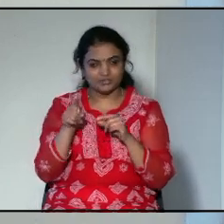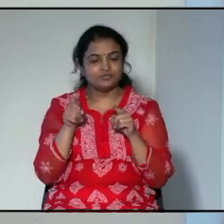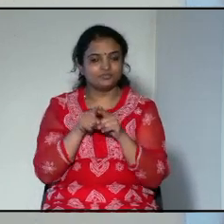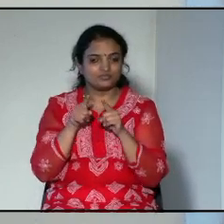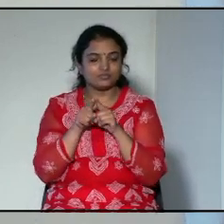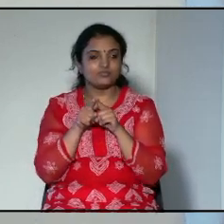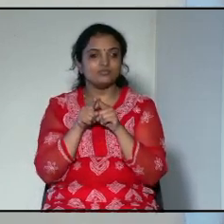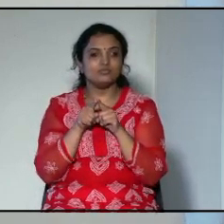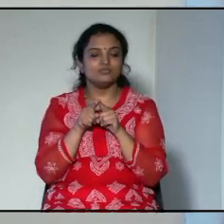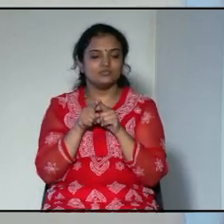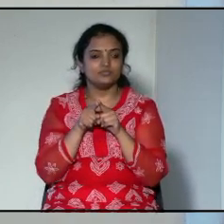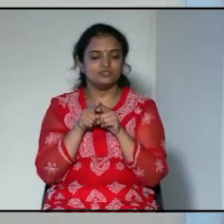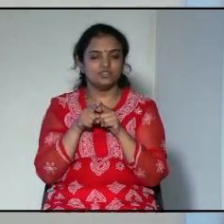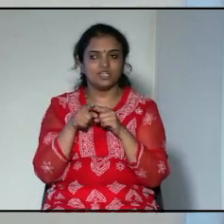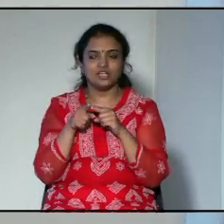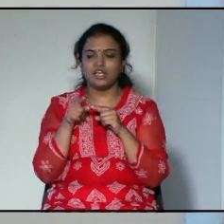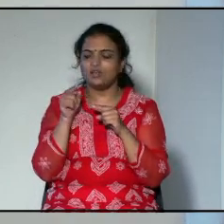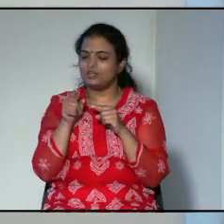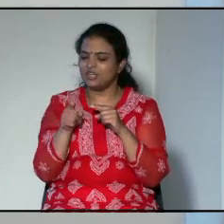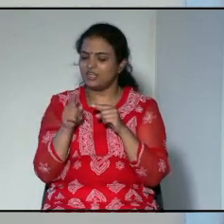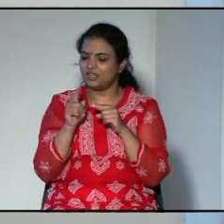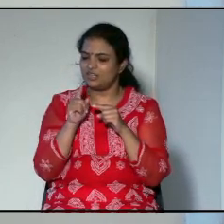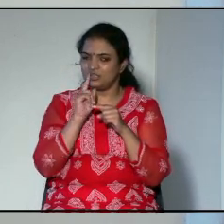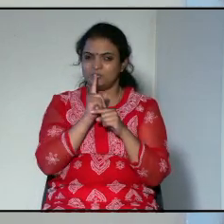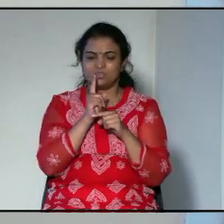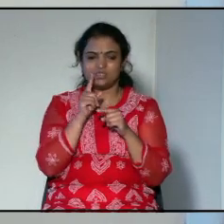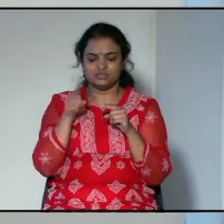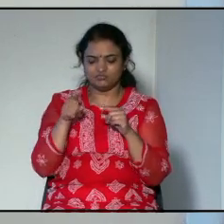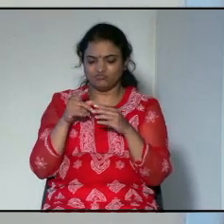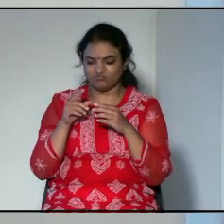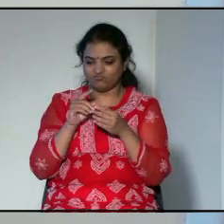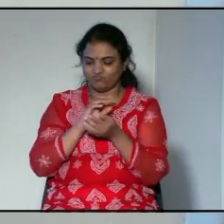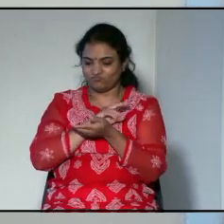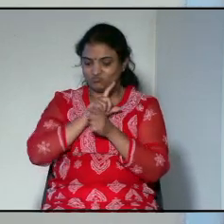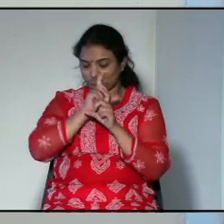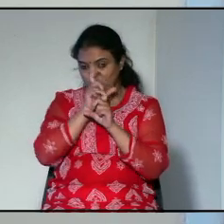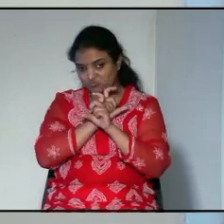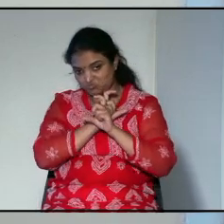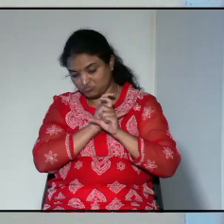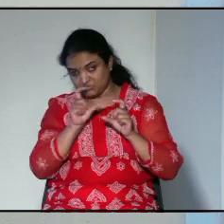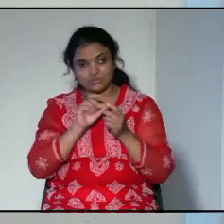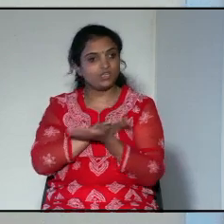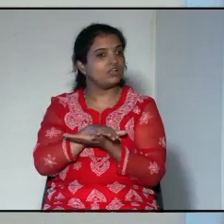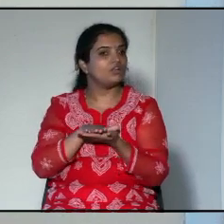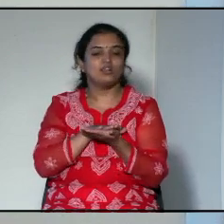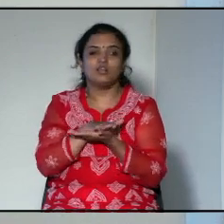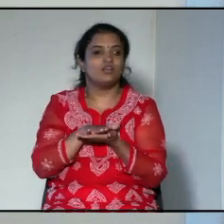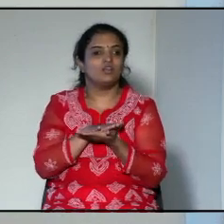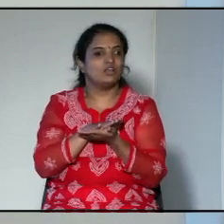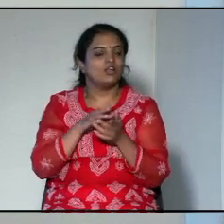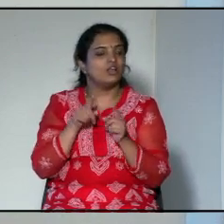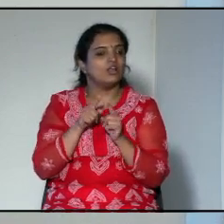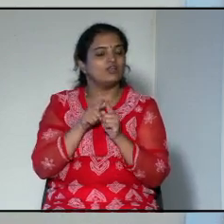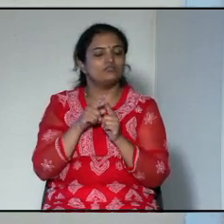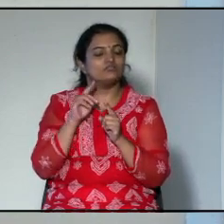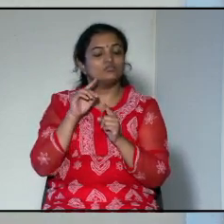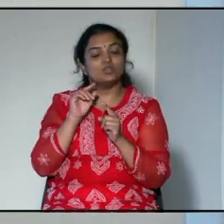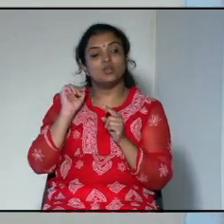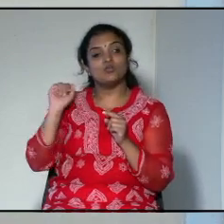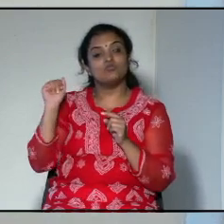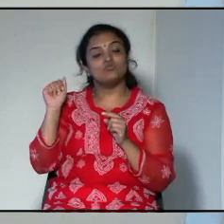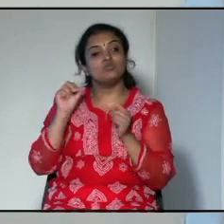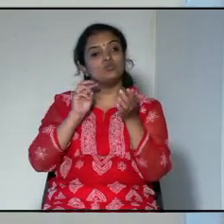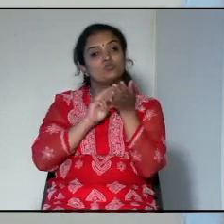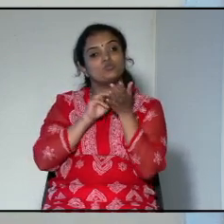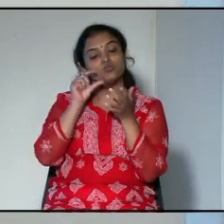unpublished set of things. One is a rare collection of photographs of Meera Mukherjee's work and of